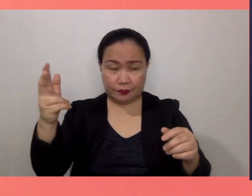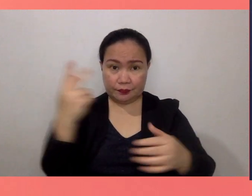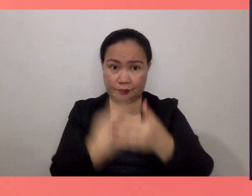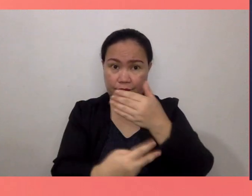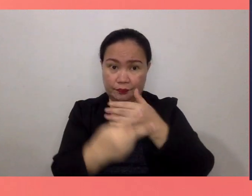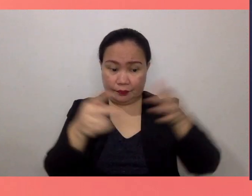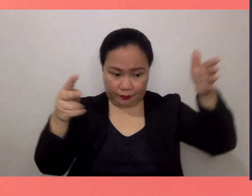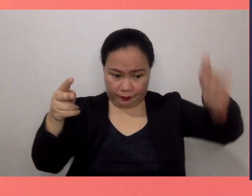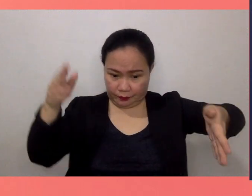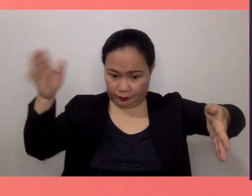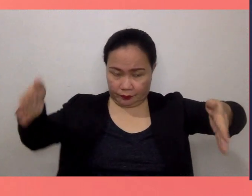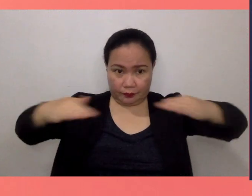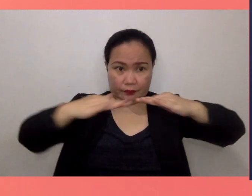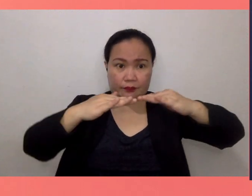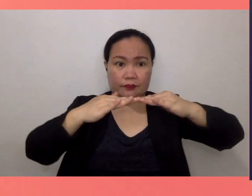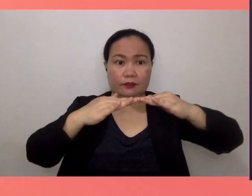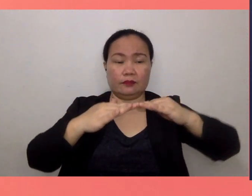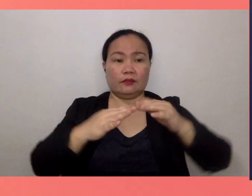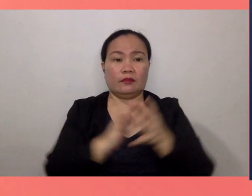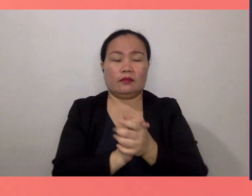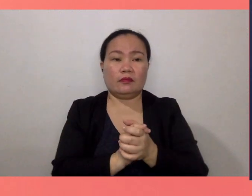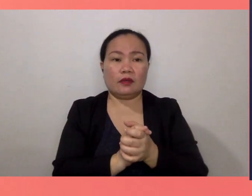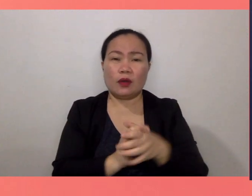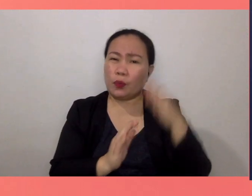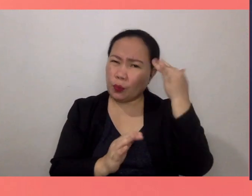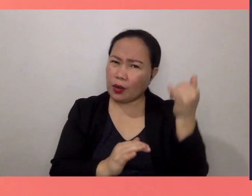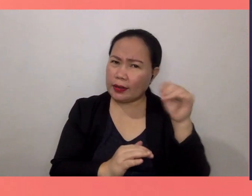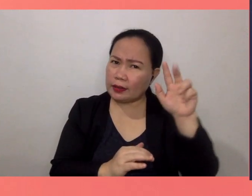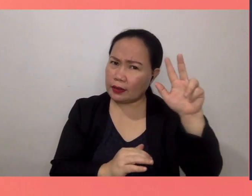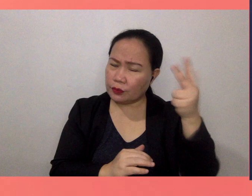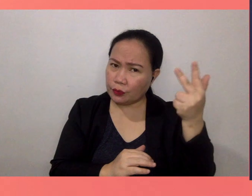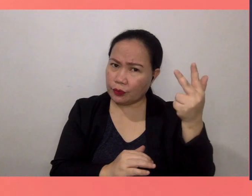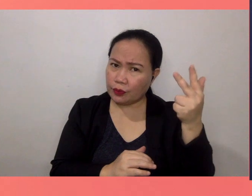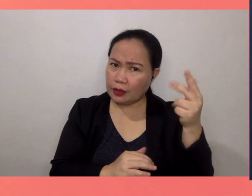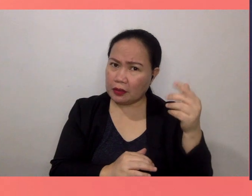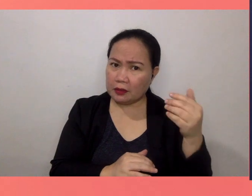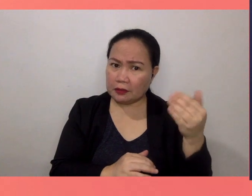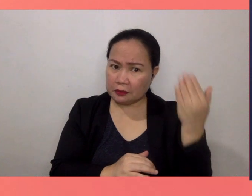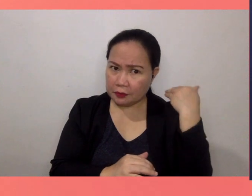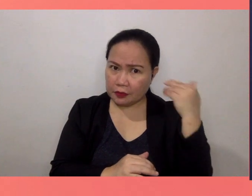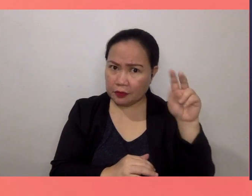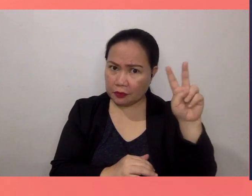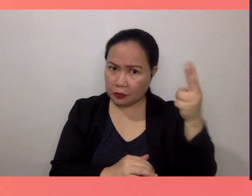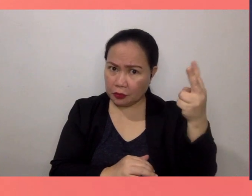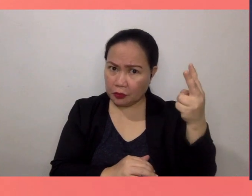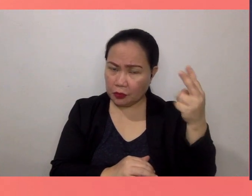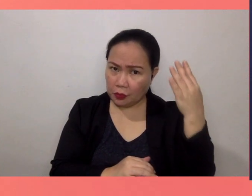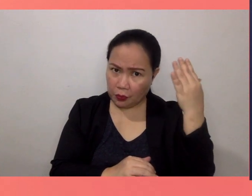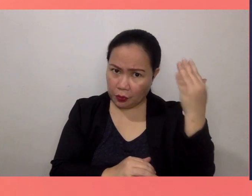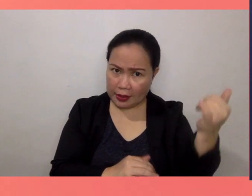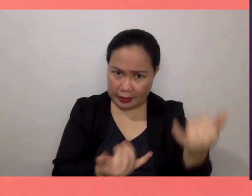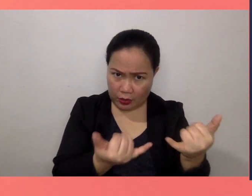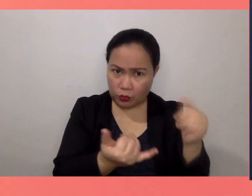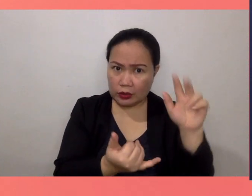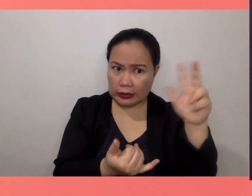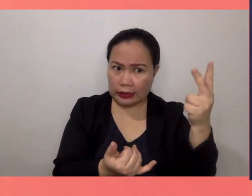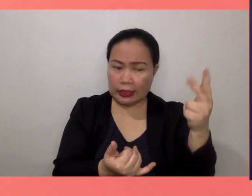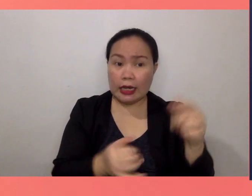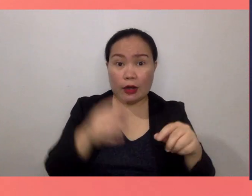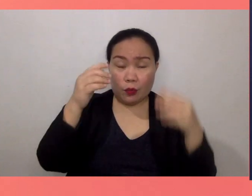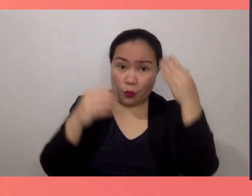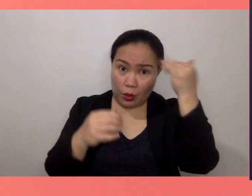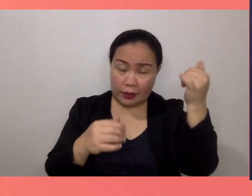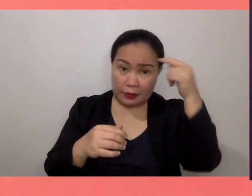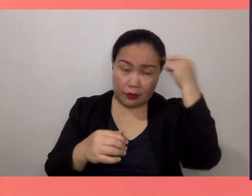equation. Bakit cube class? Kanina, in-squared natin. Kasi class, yung index natin dito ay 3. Kung ano